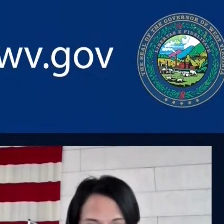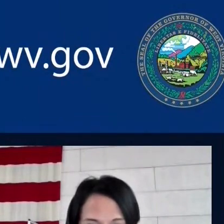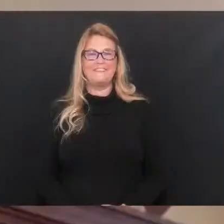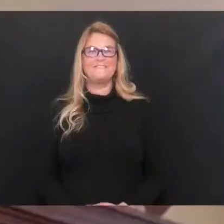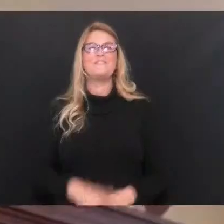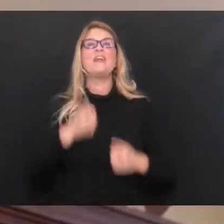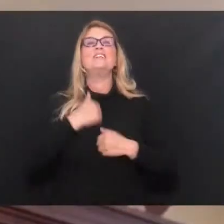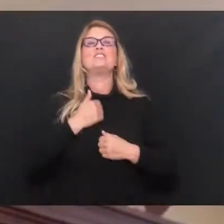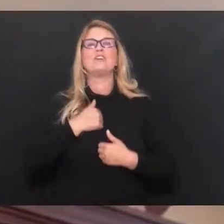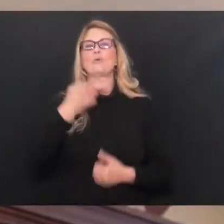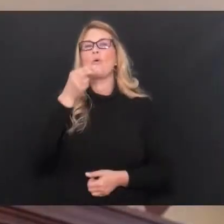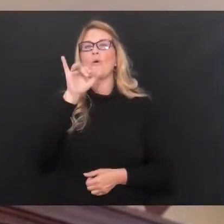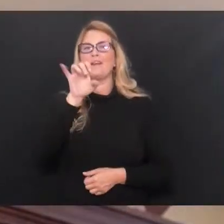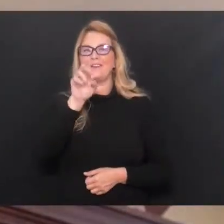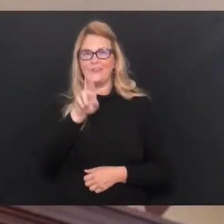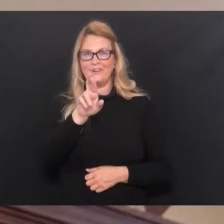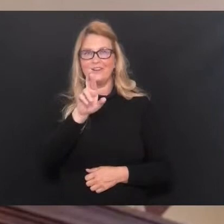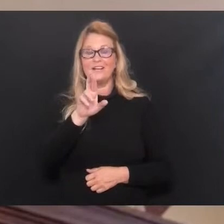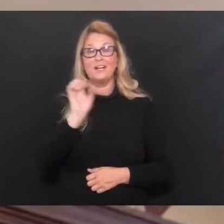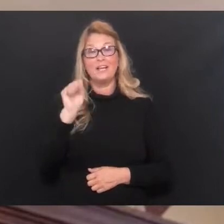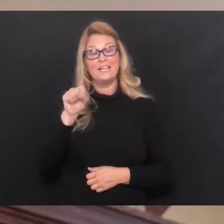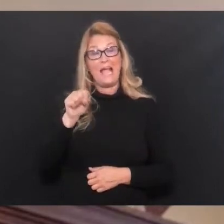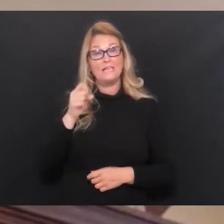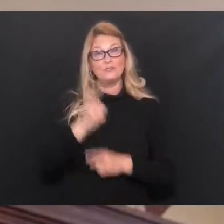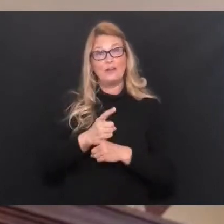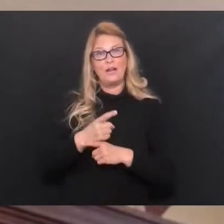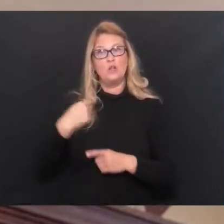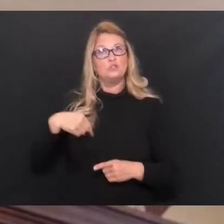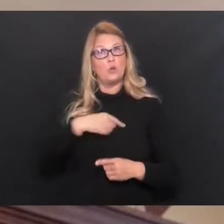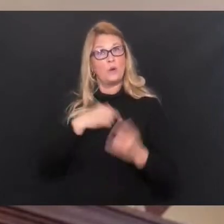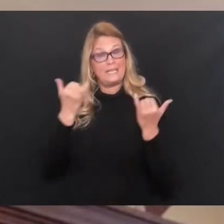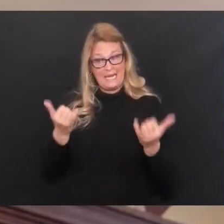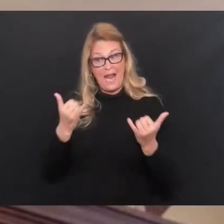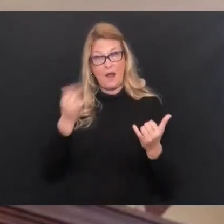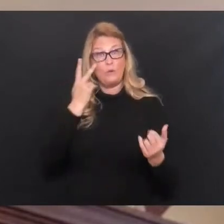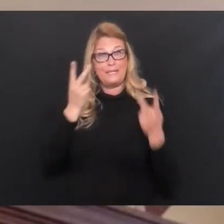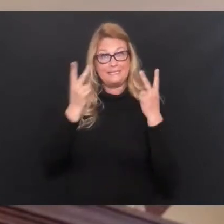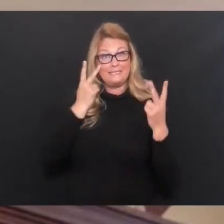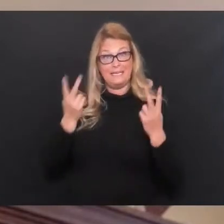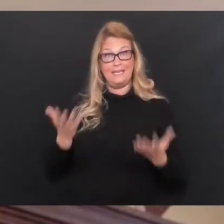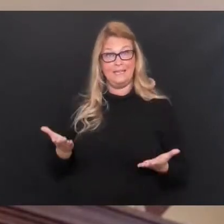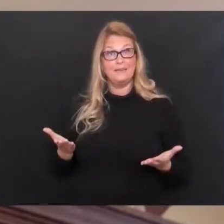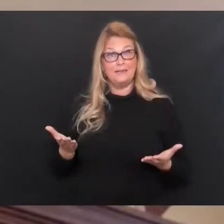Yes, sir, Governor. So, David, so we are at the point now where